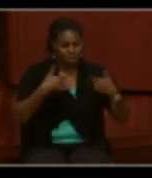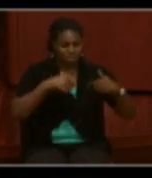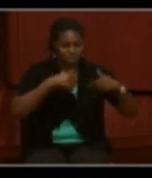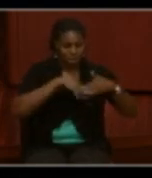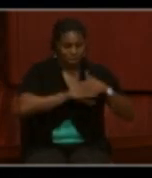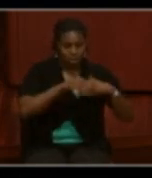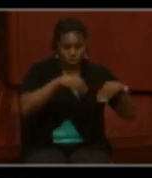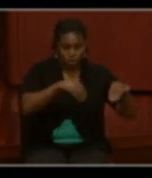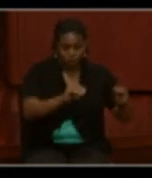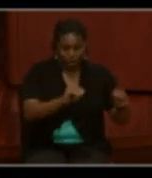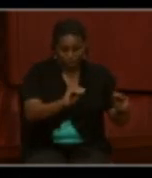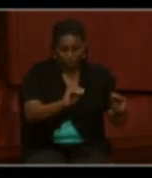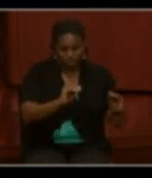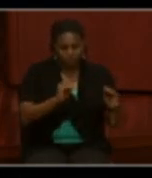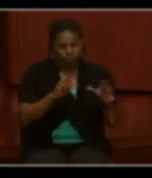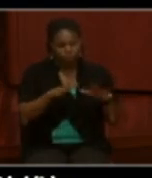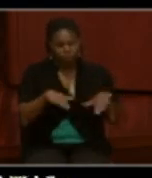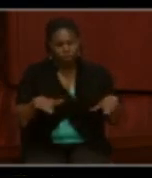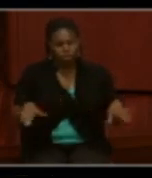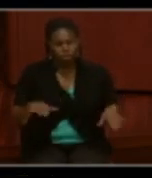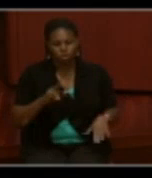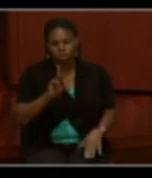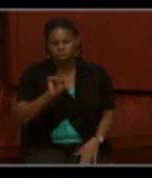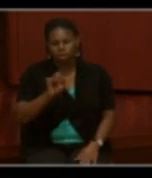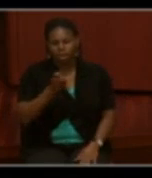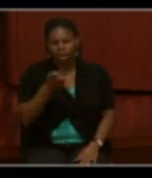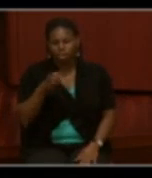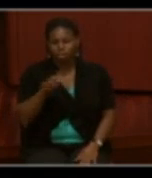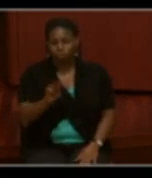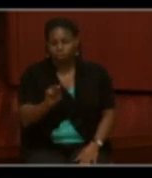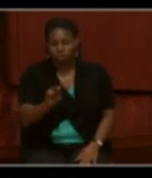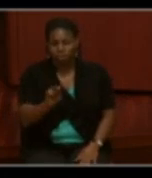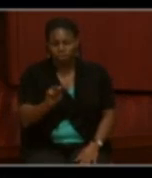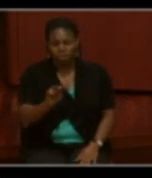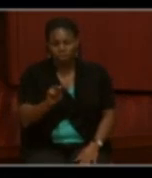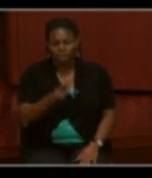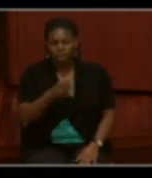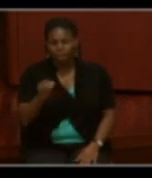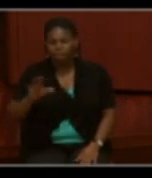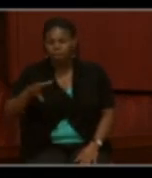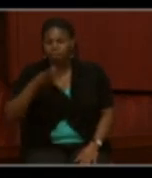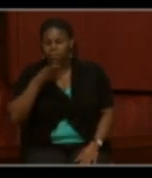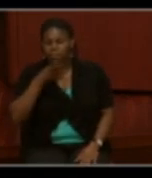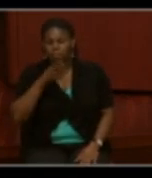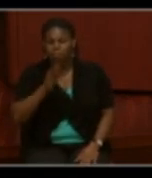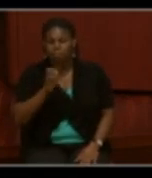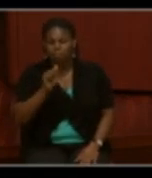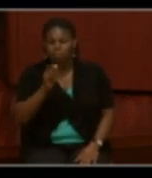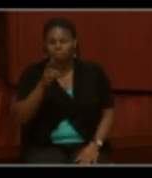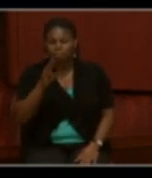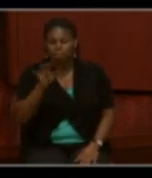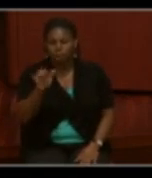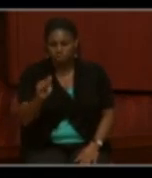Children, there's listed a Catherine, and she also lists her mother, Barbara Williams.